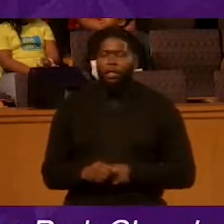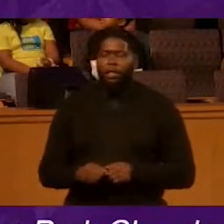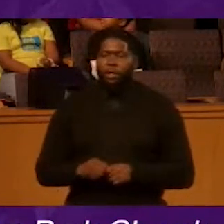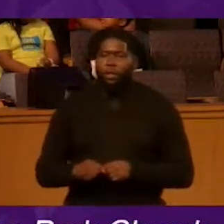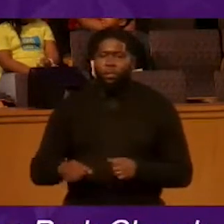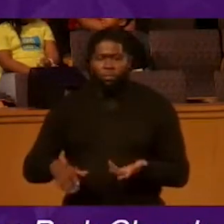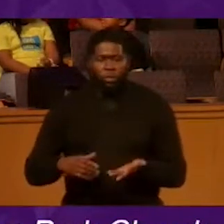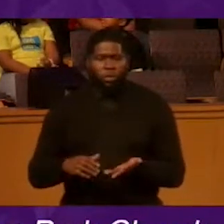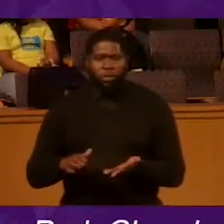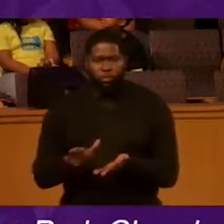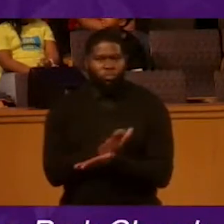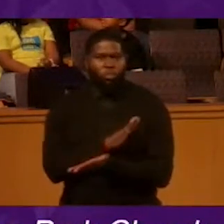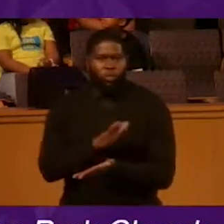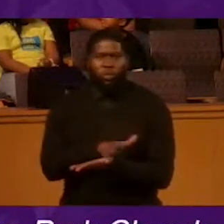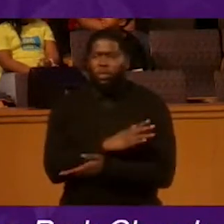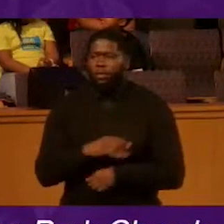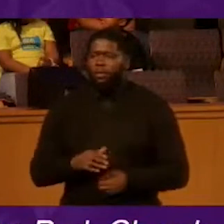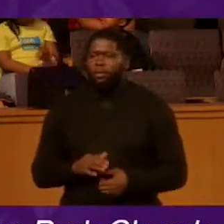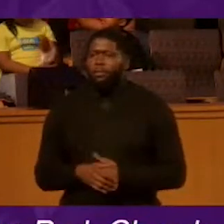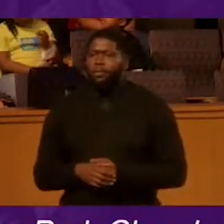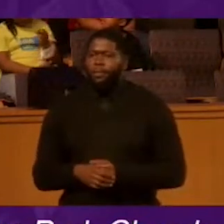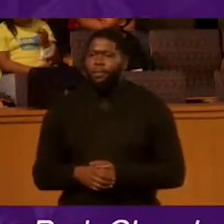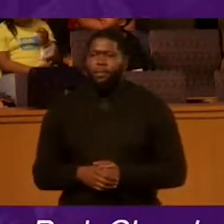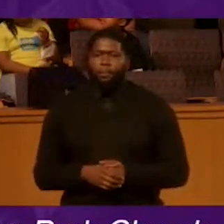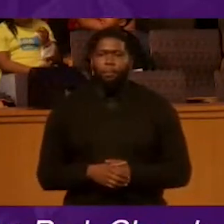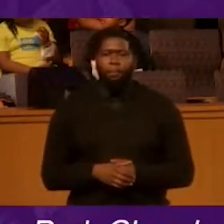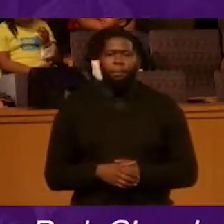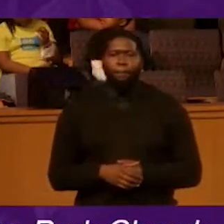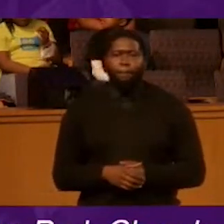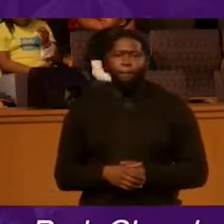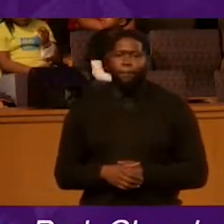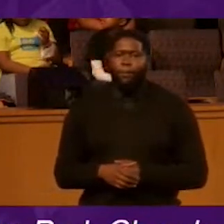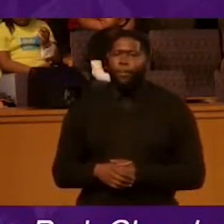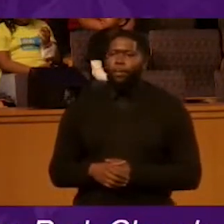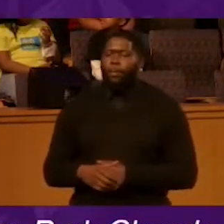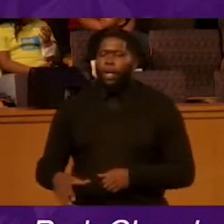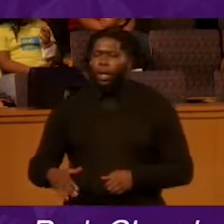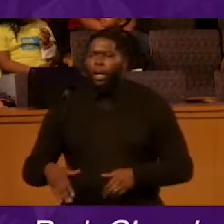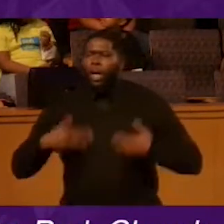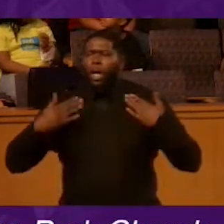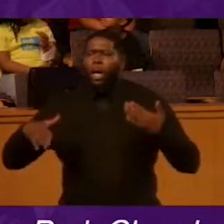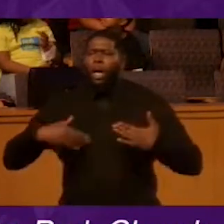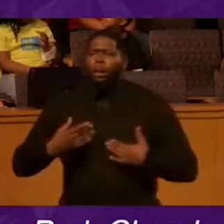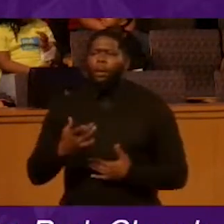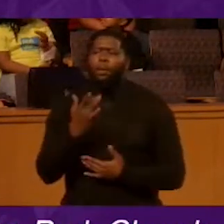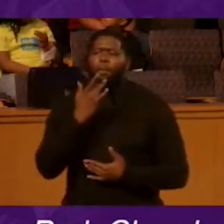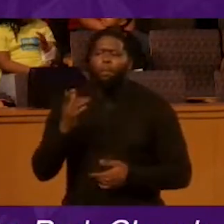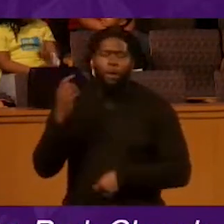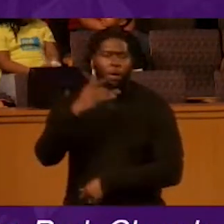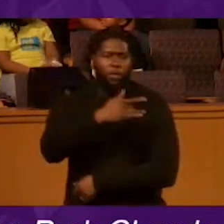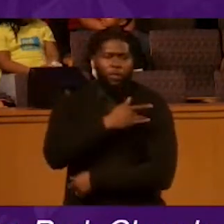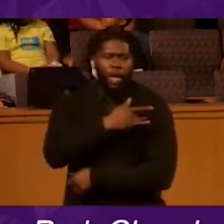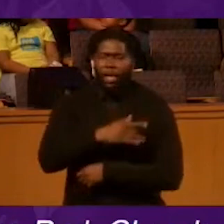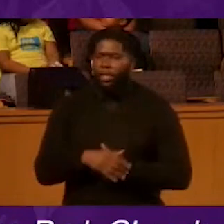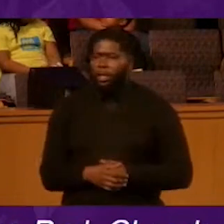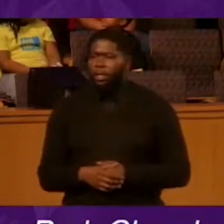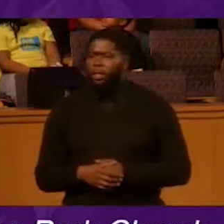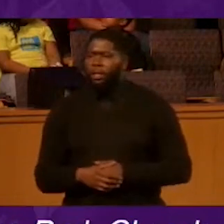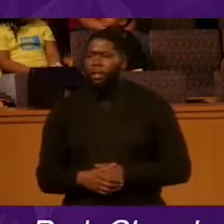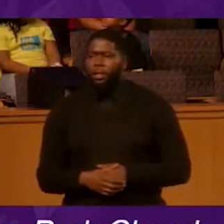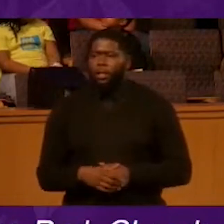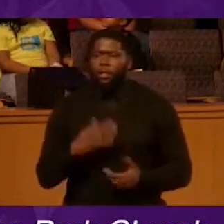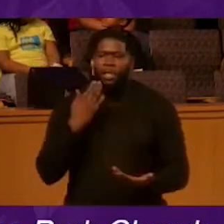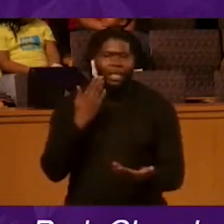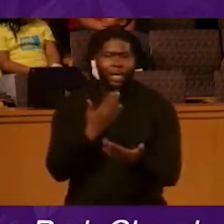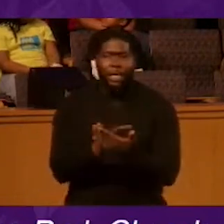So things are well. Good things, good things. Well, happy belated birthday. Thank you. 60 looks good on you, friend.